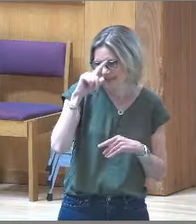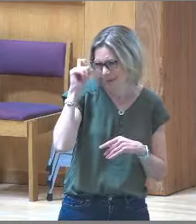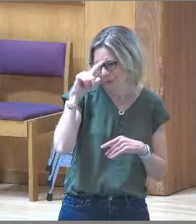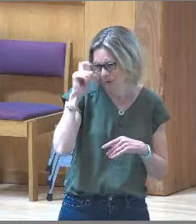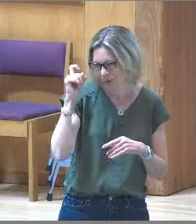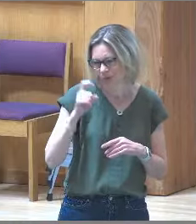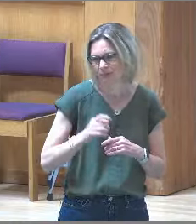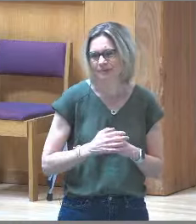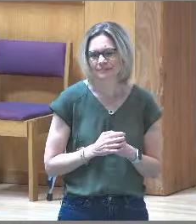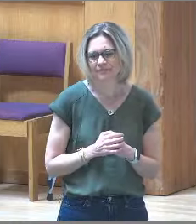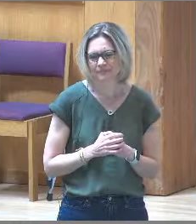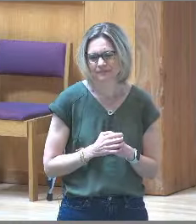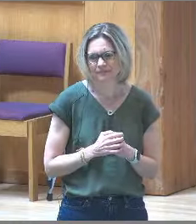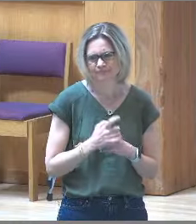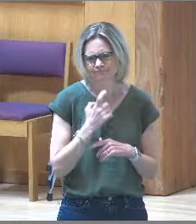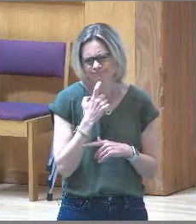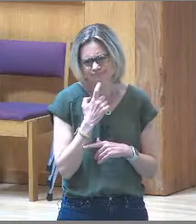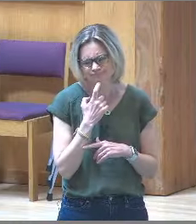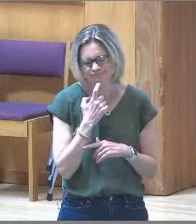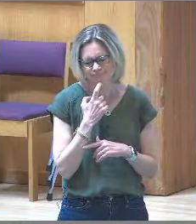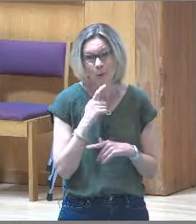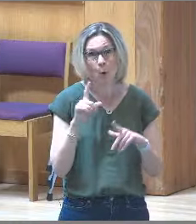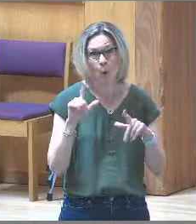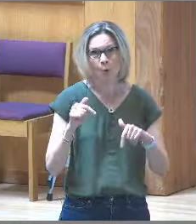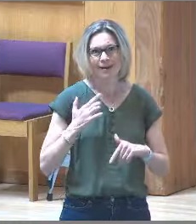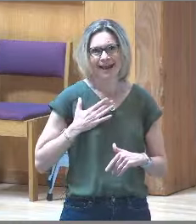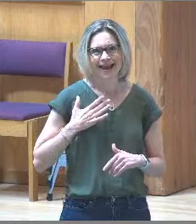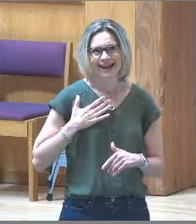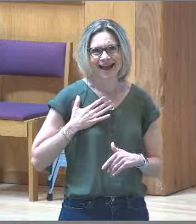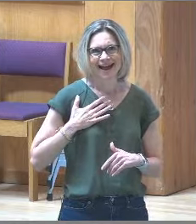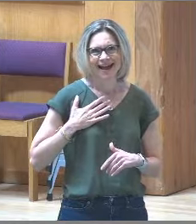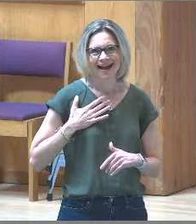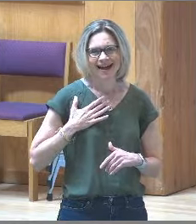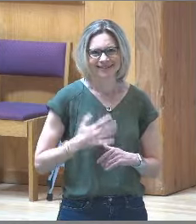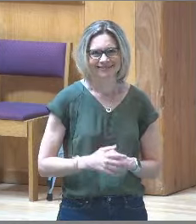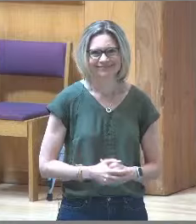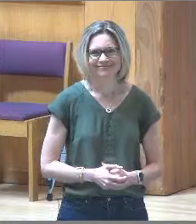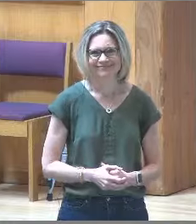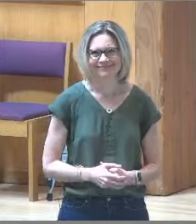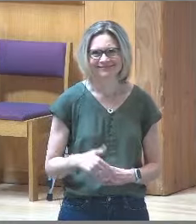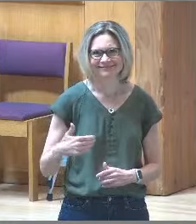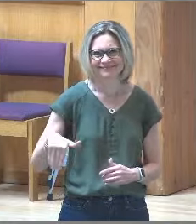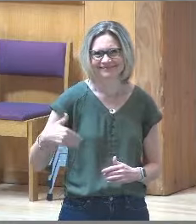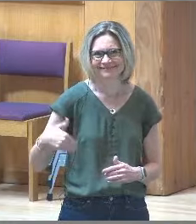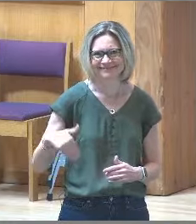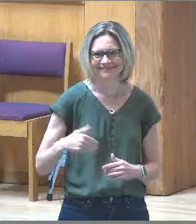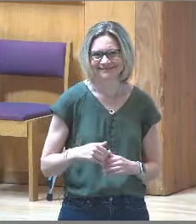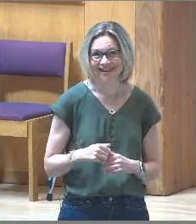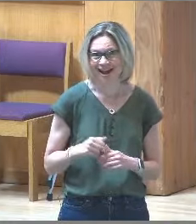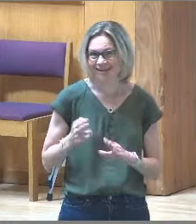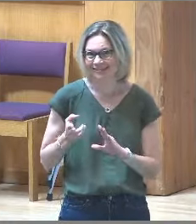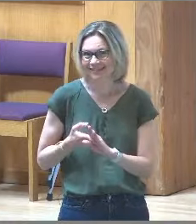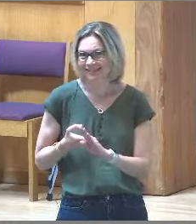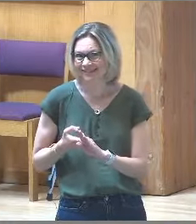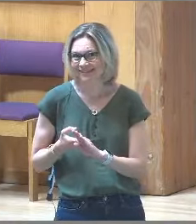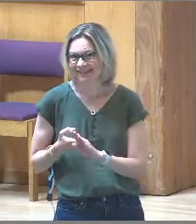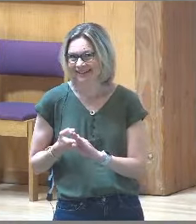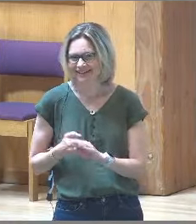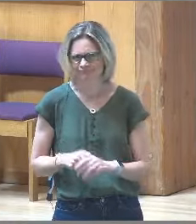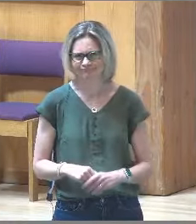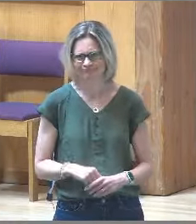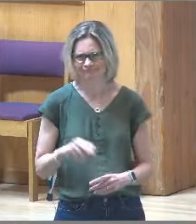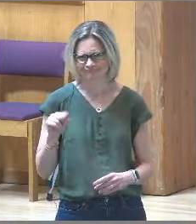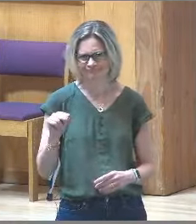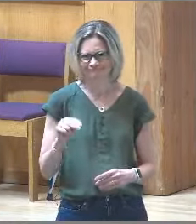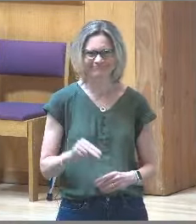that? We're going to Canada. You are going to Canada. Mm-hmm. Can I go with you? Mm-mm. No?